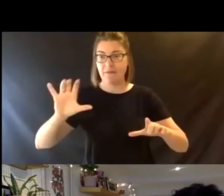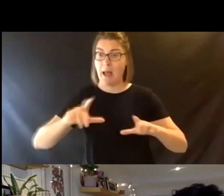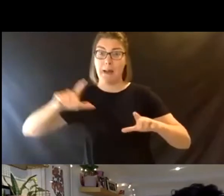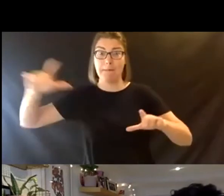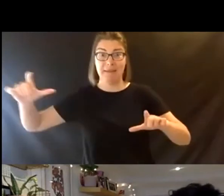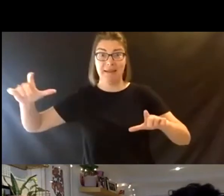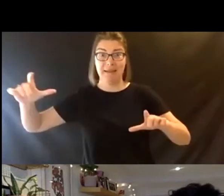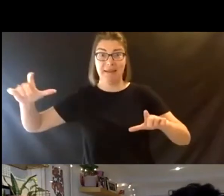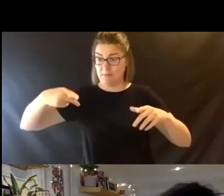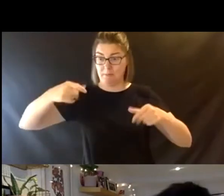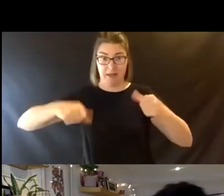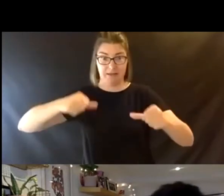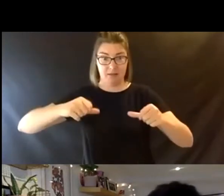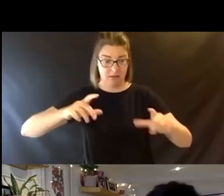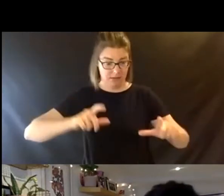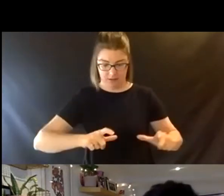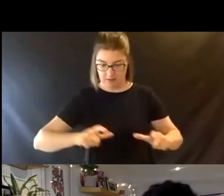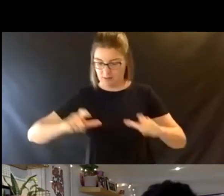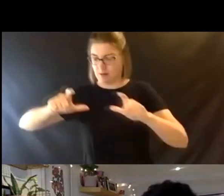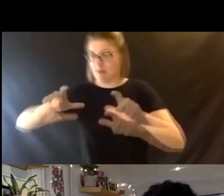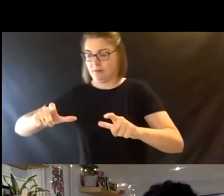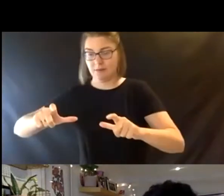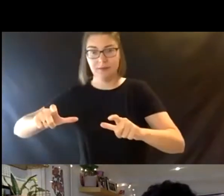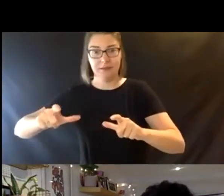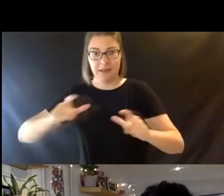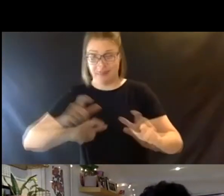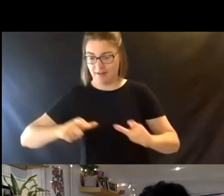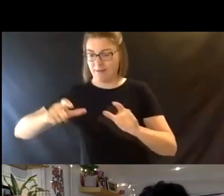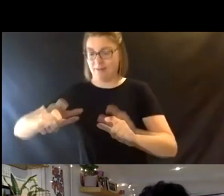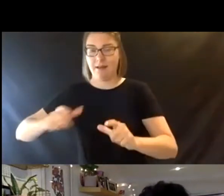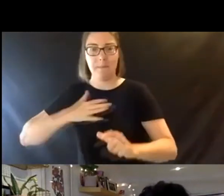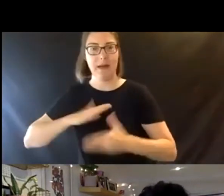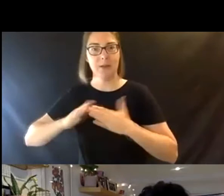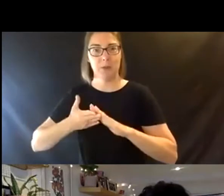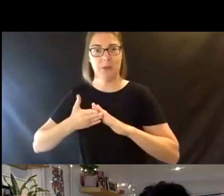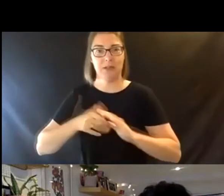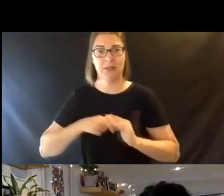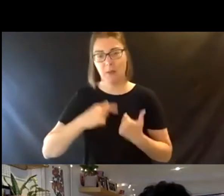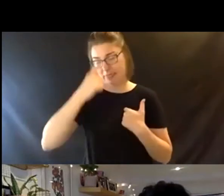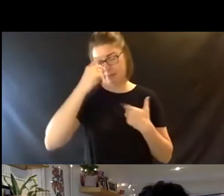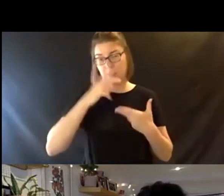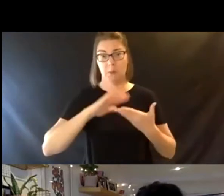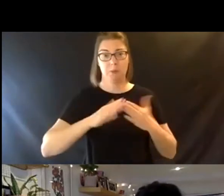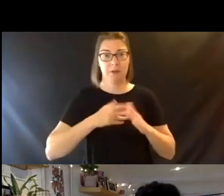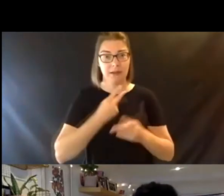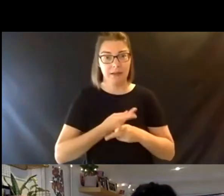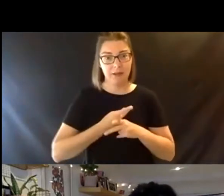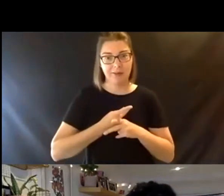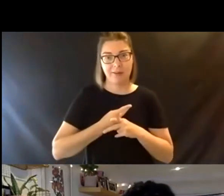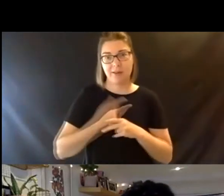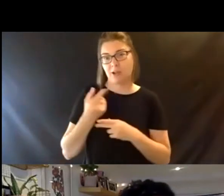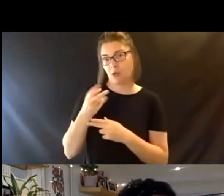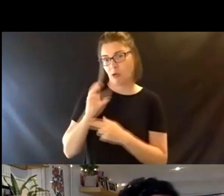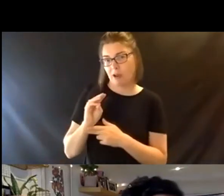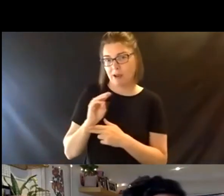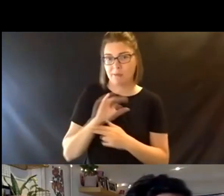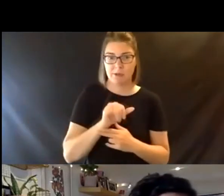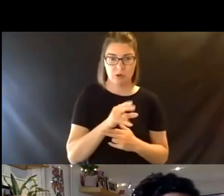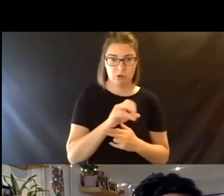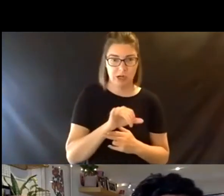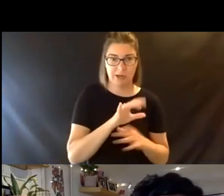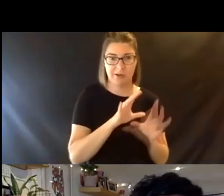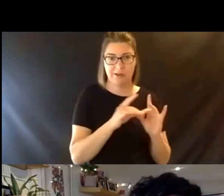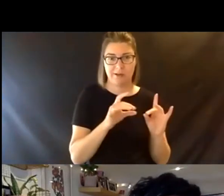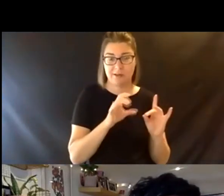that composes the community. And so for me, community care, when I think about that, and going back to what Graham and Jay talked about, I